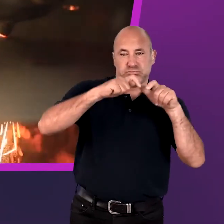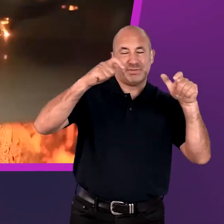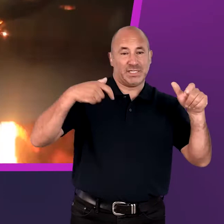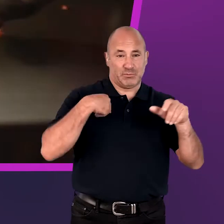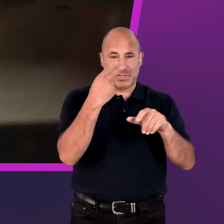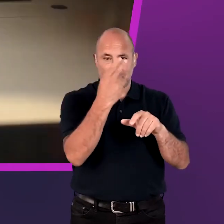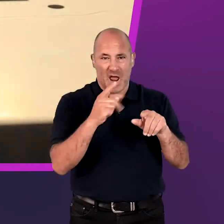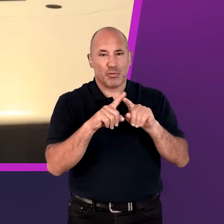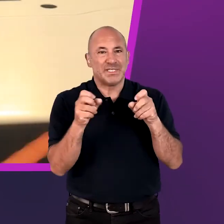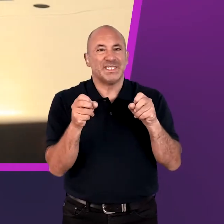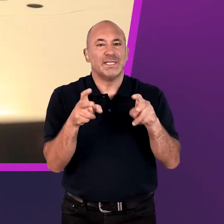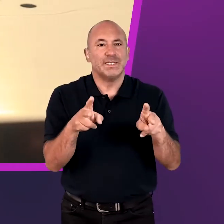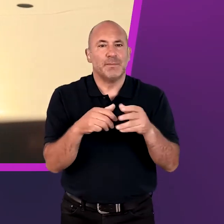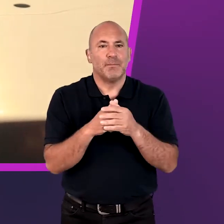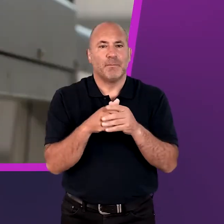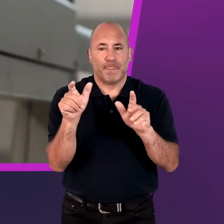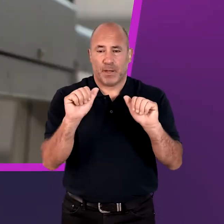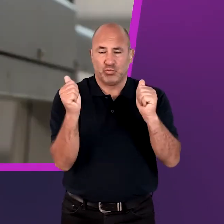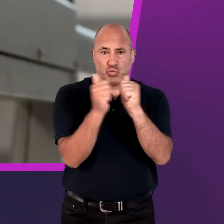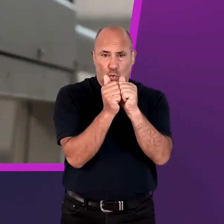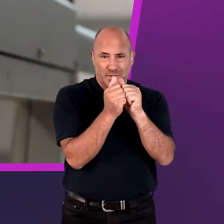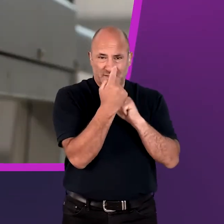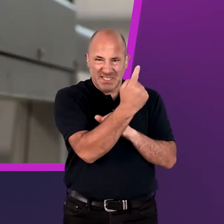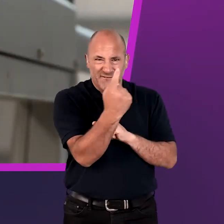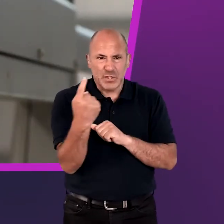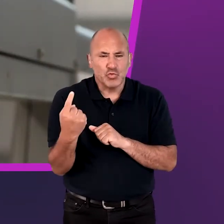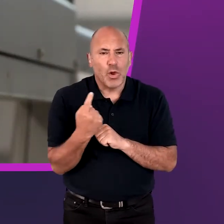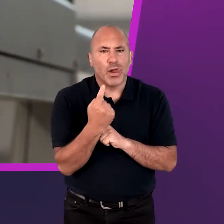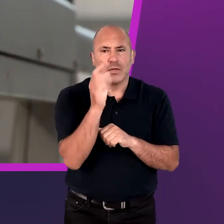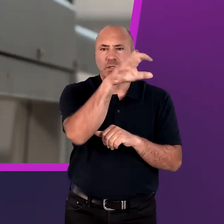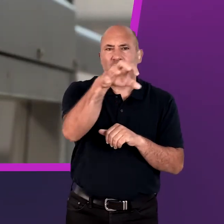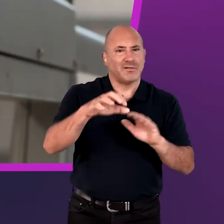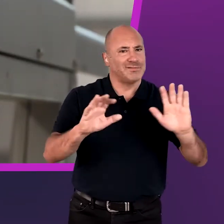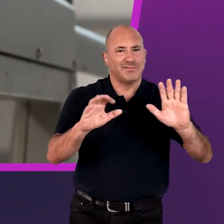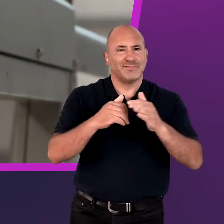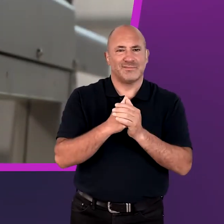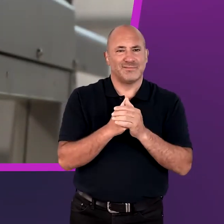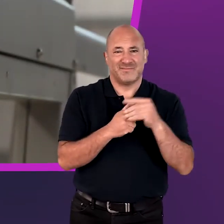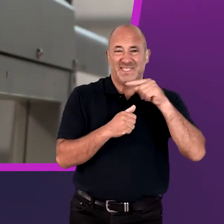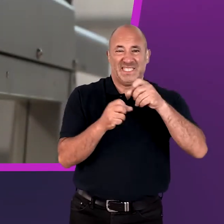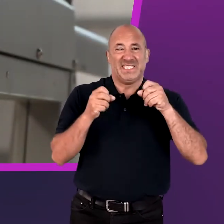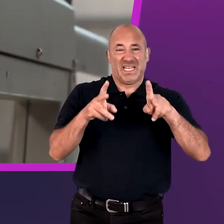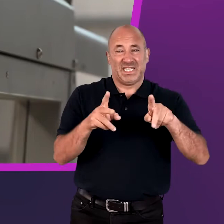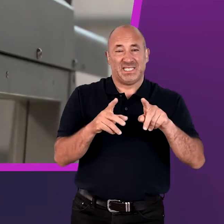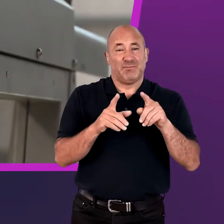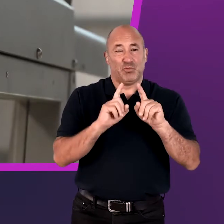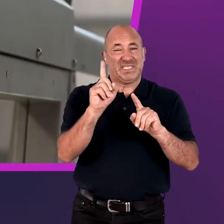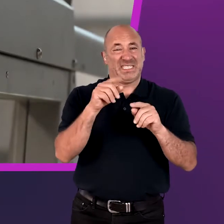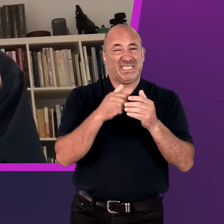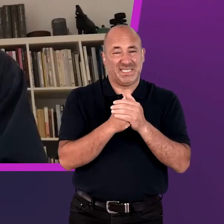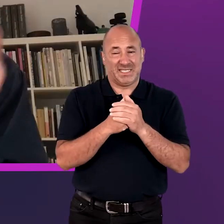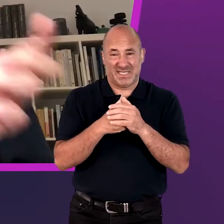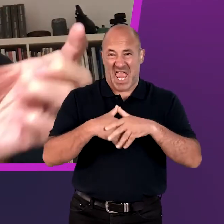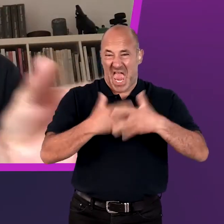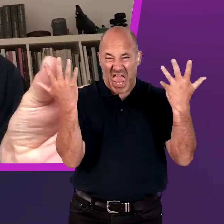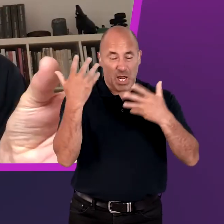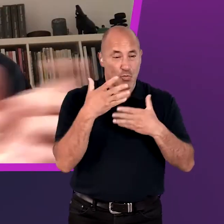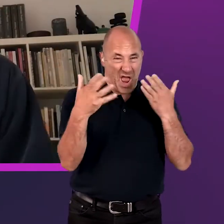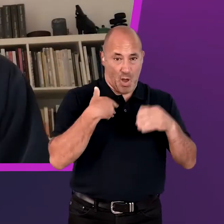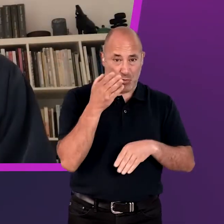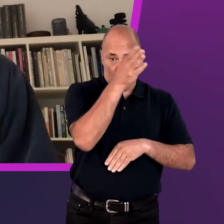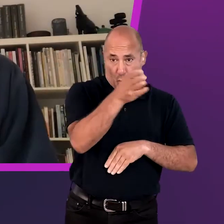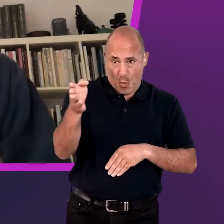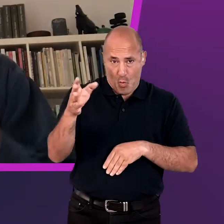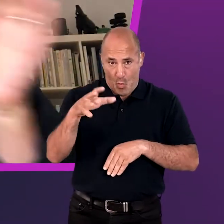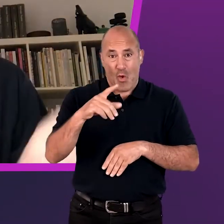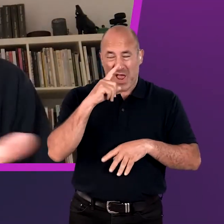We've designed this bridge as a system. It's not a custom designed bridge for each site.